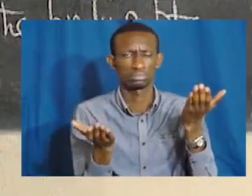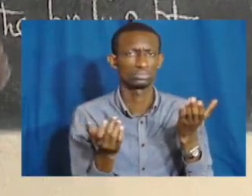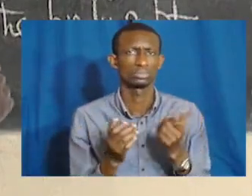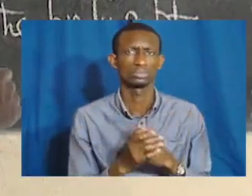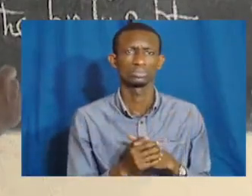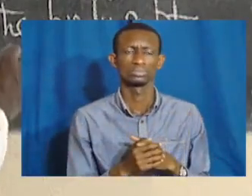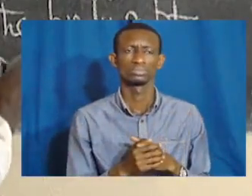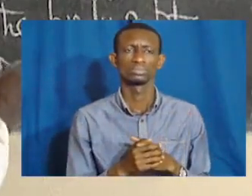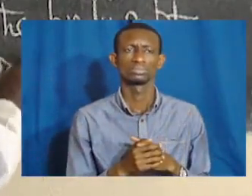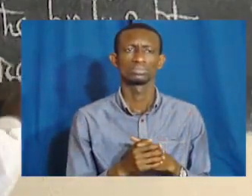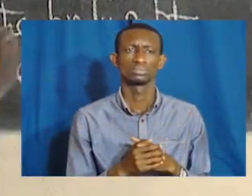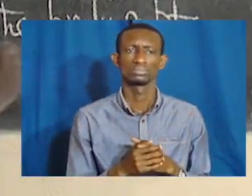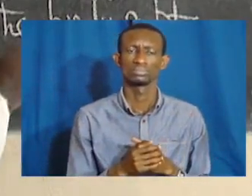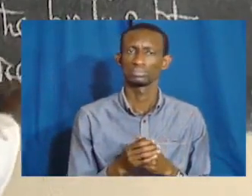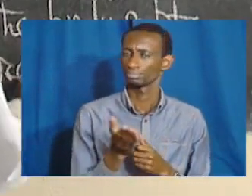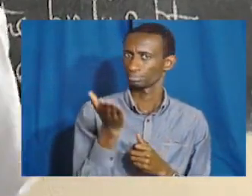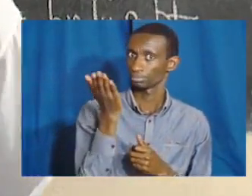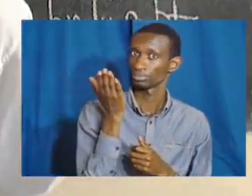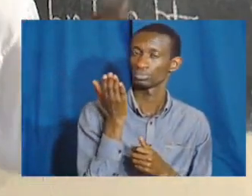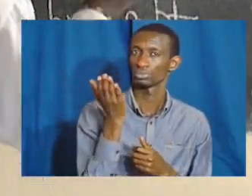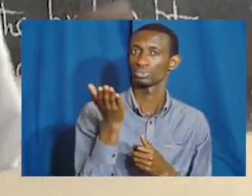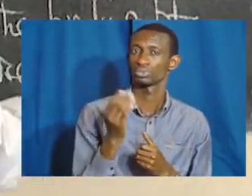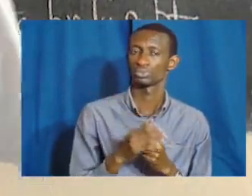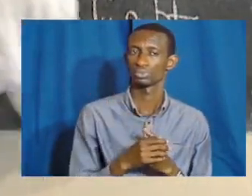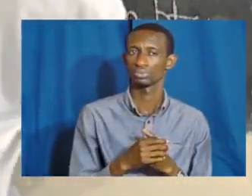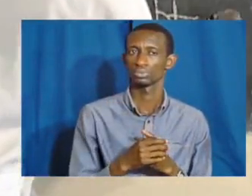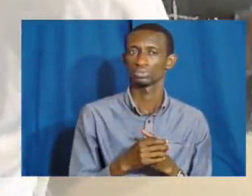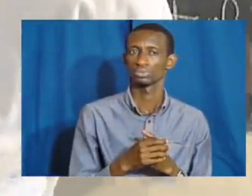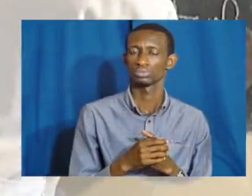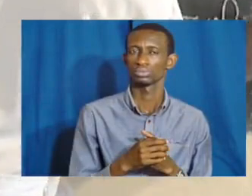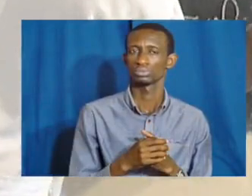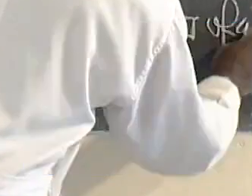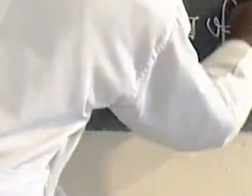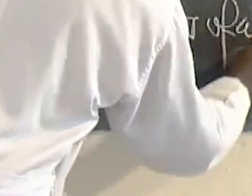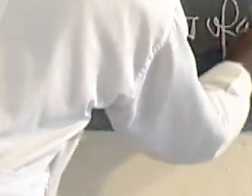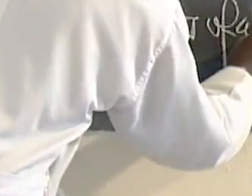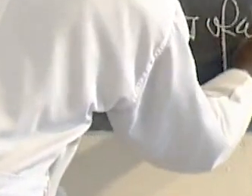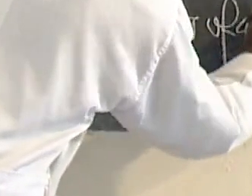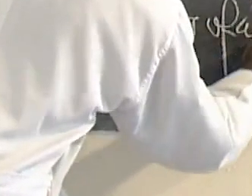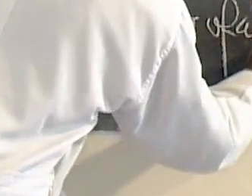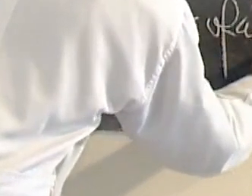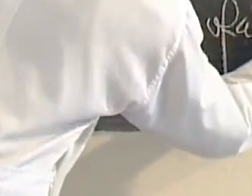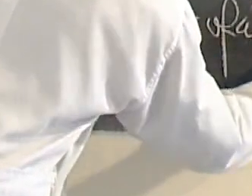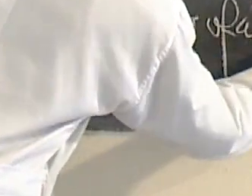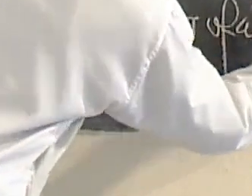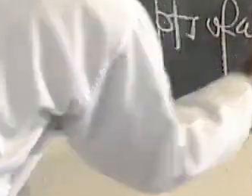with those of the boiling point of alcohols,